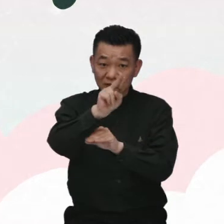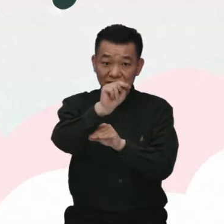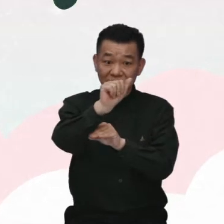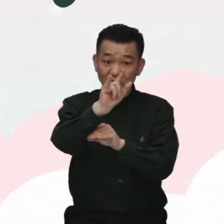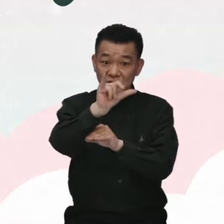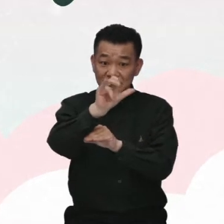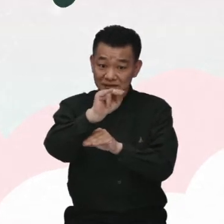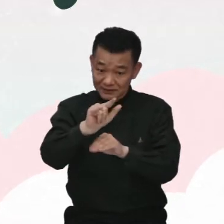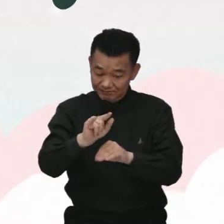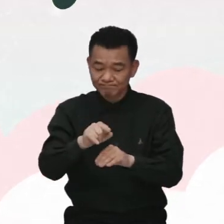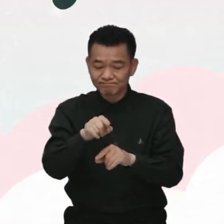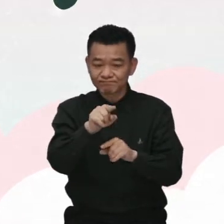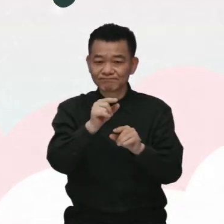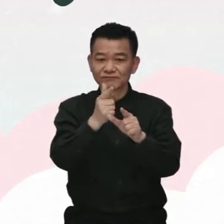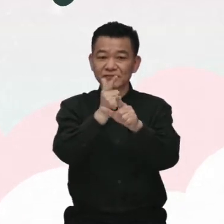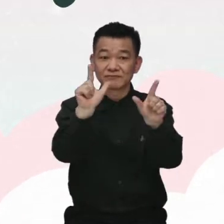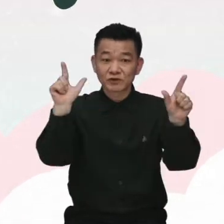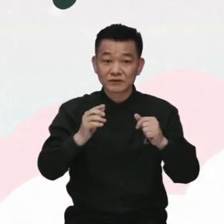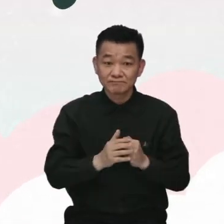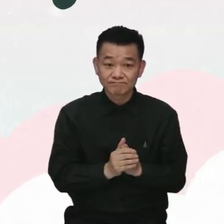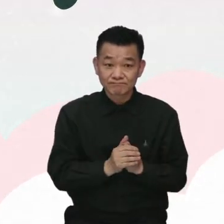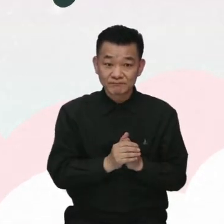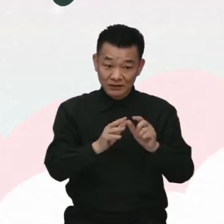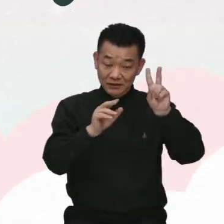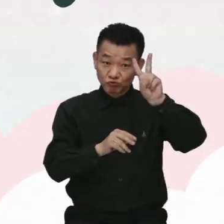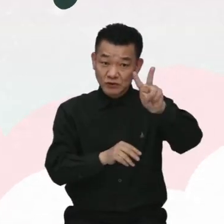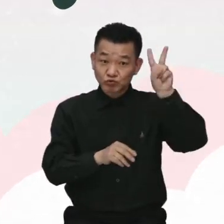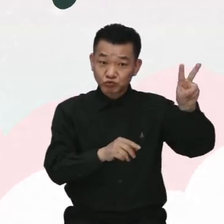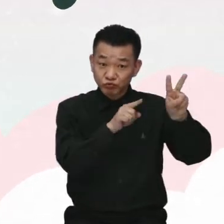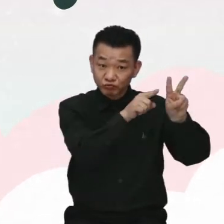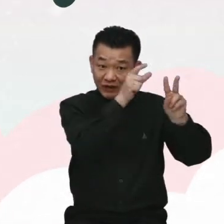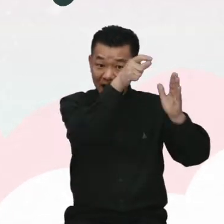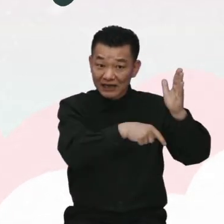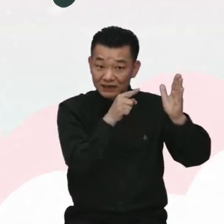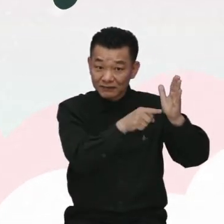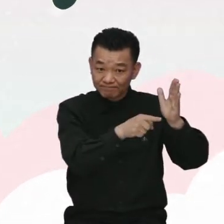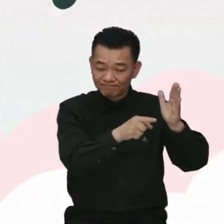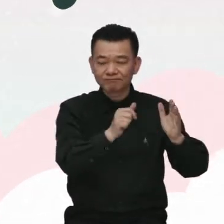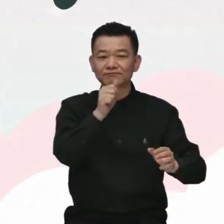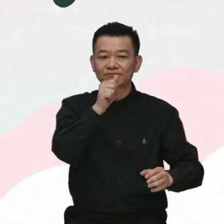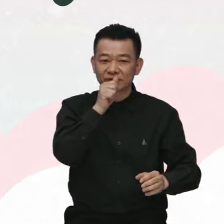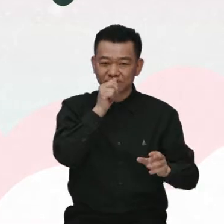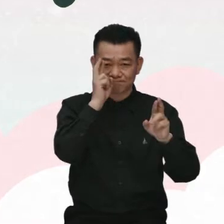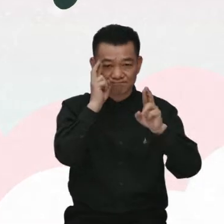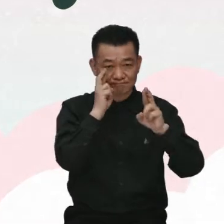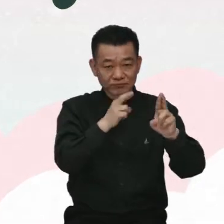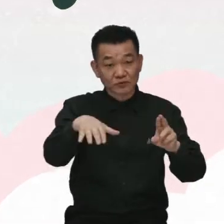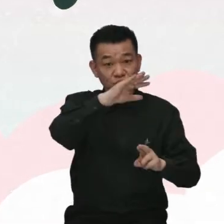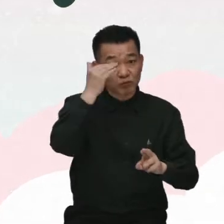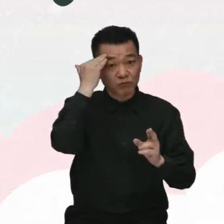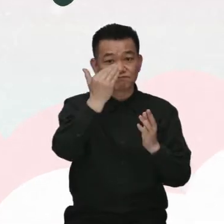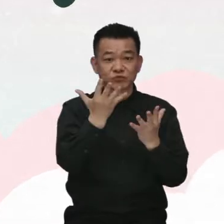of Movement and Nationality, and Article 22, Respect for Privacy.